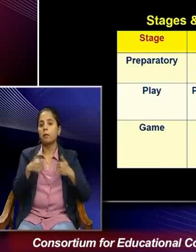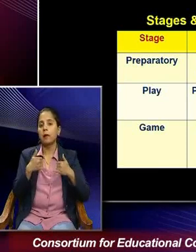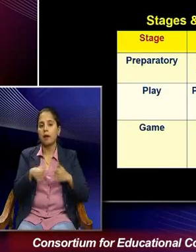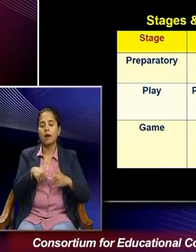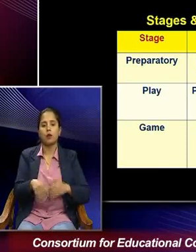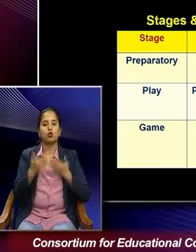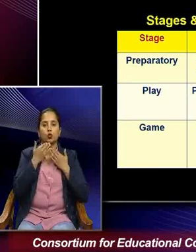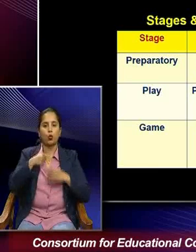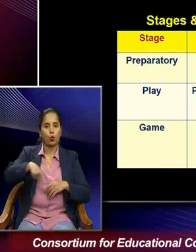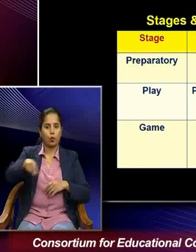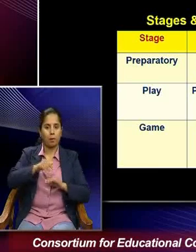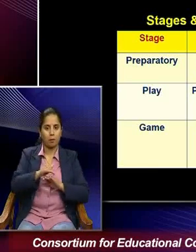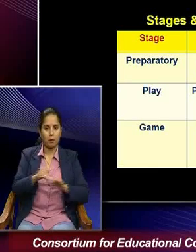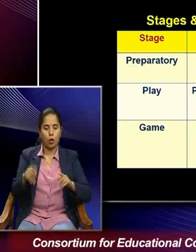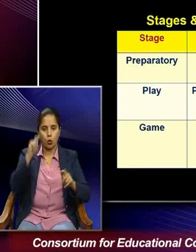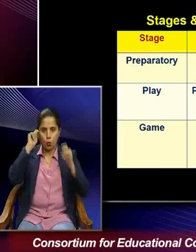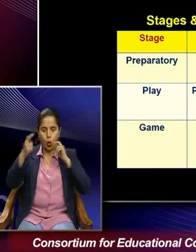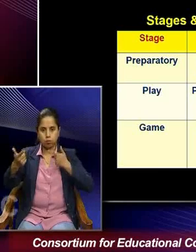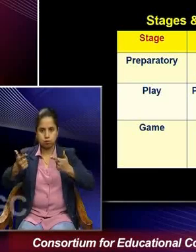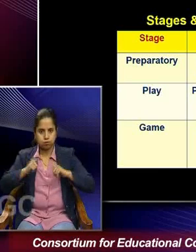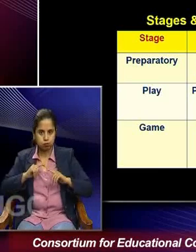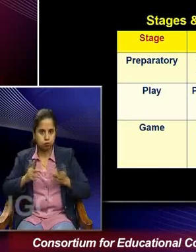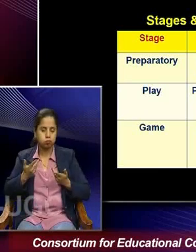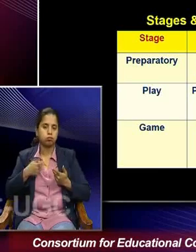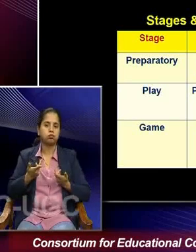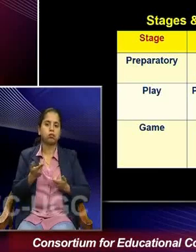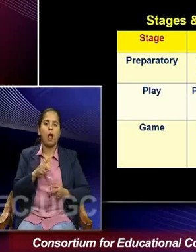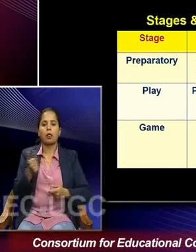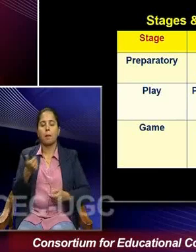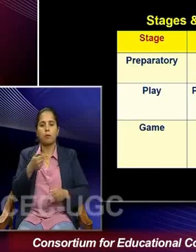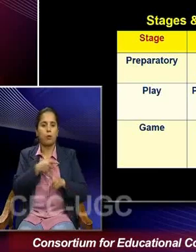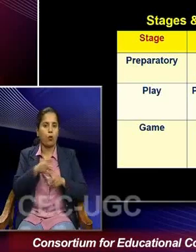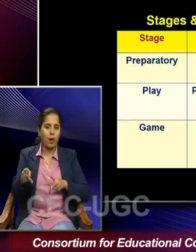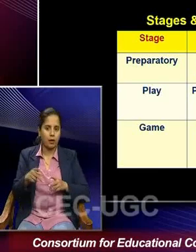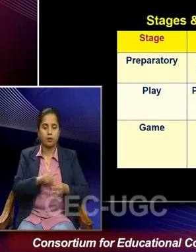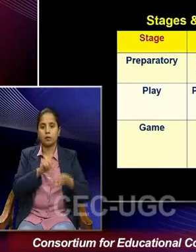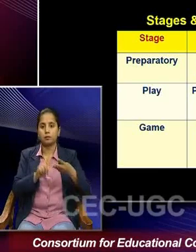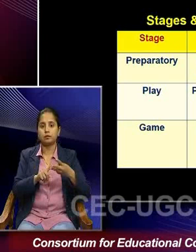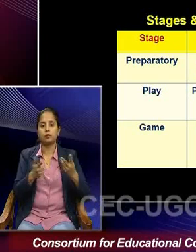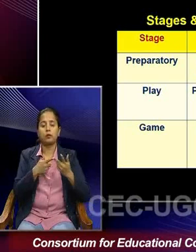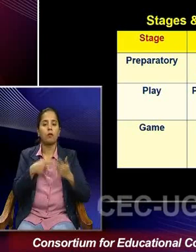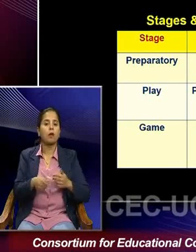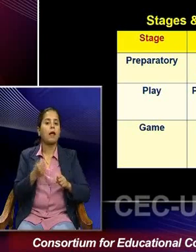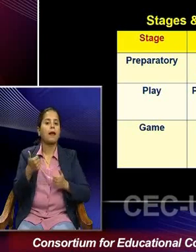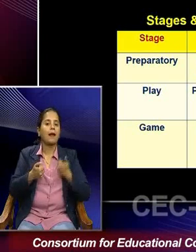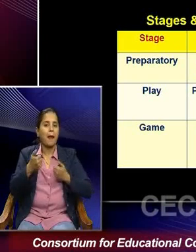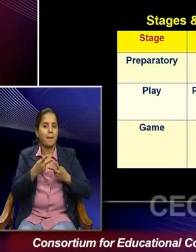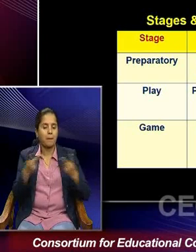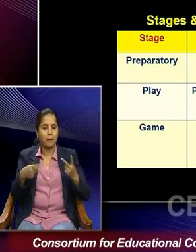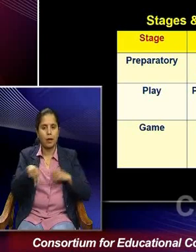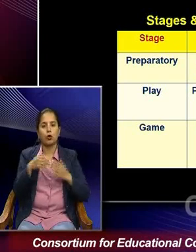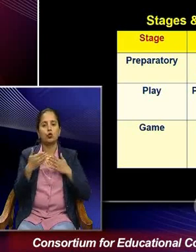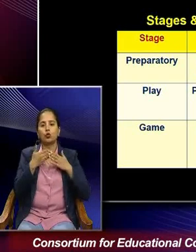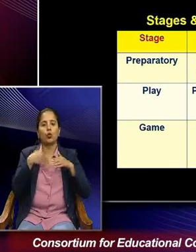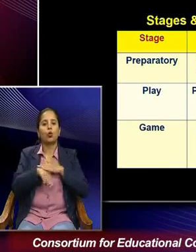identity. The important references for understanding Mead's theory are: number 1, Shelley, Dewitt